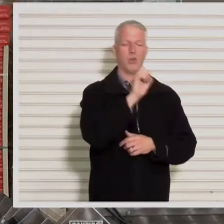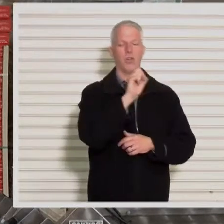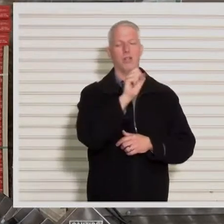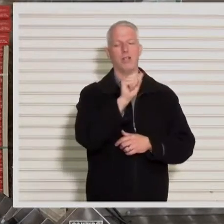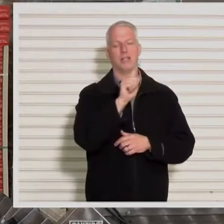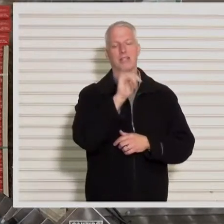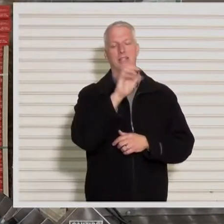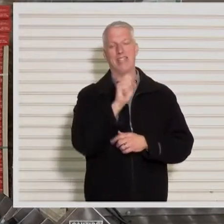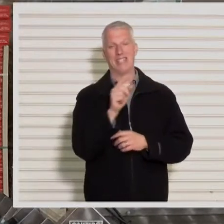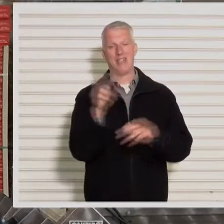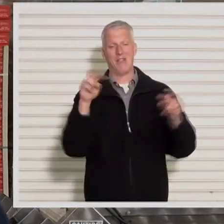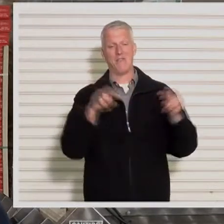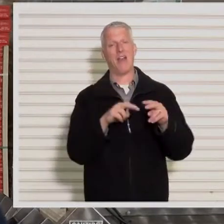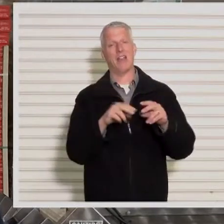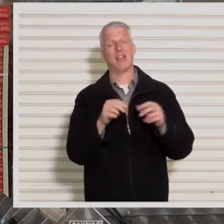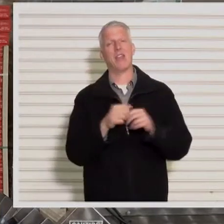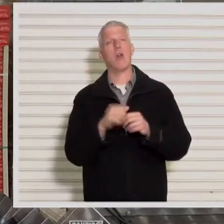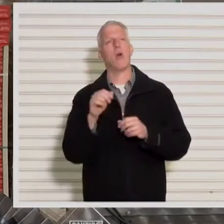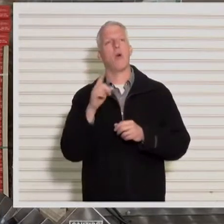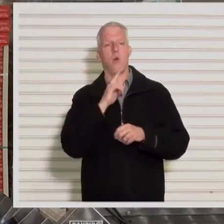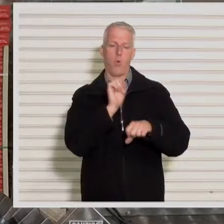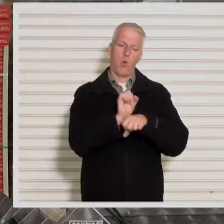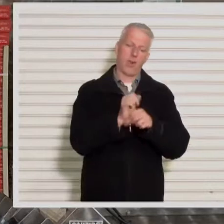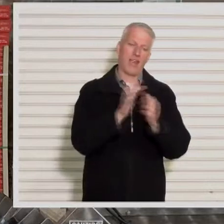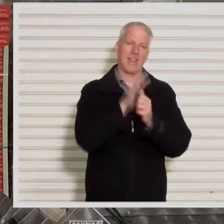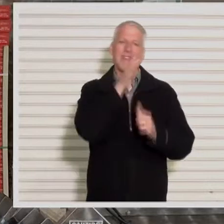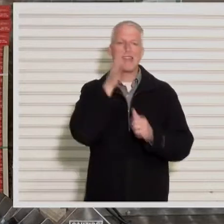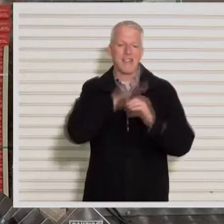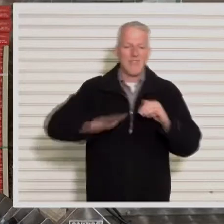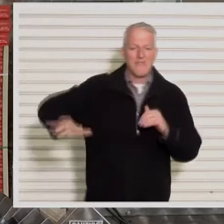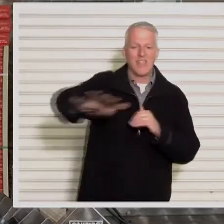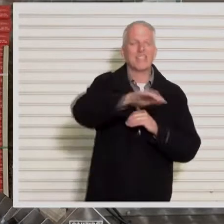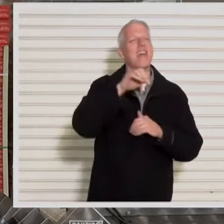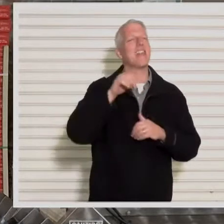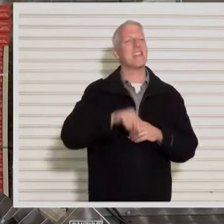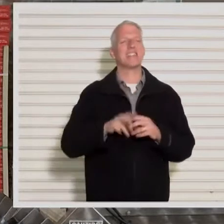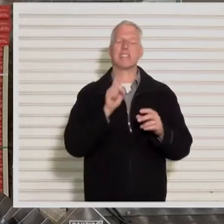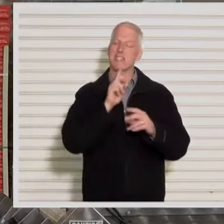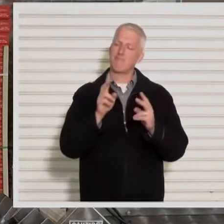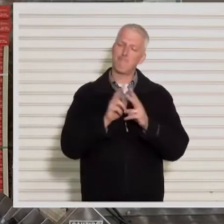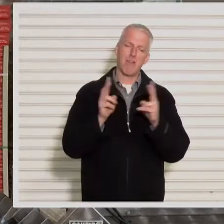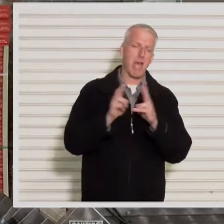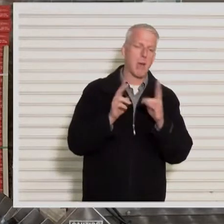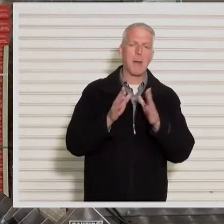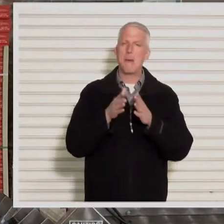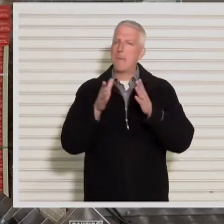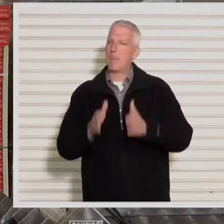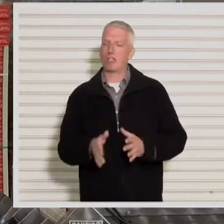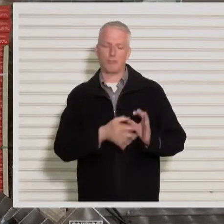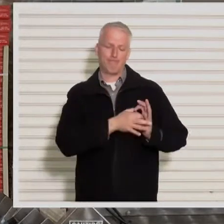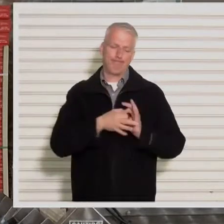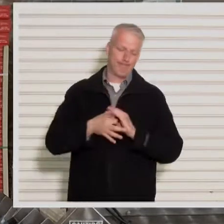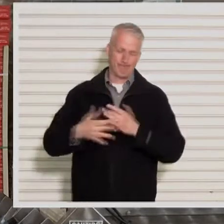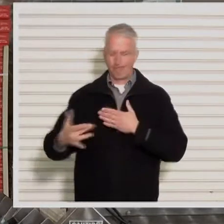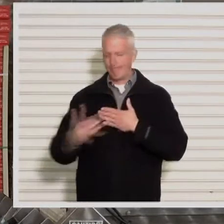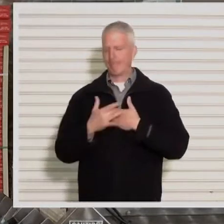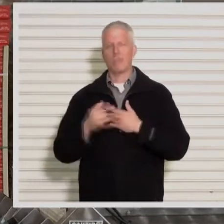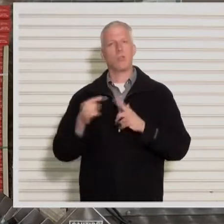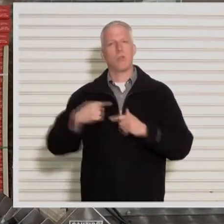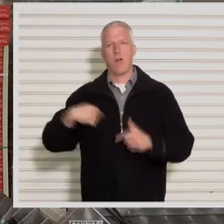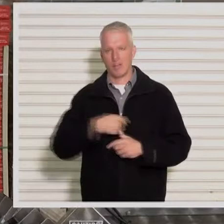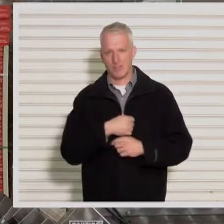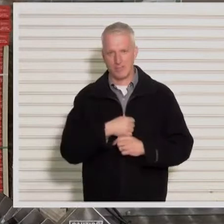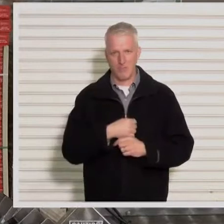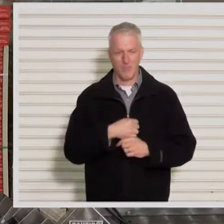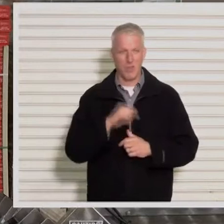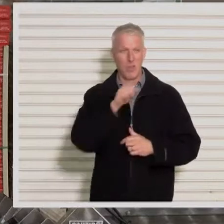Gonzales area, to work in the fields. And so this, again, is extremely personal to us. And as you've learned this morning,